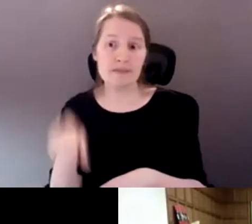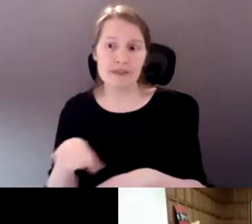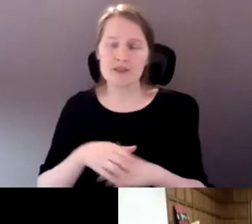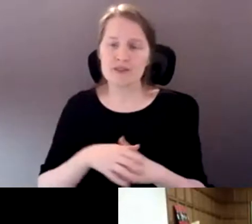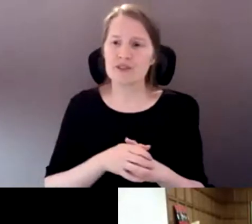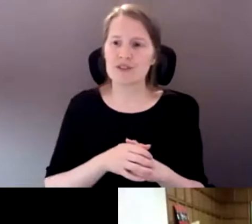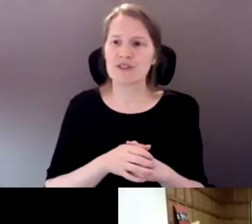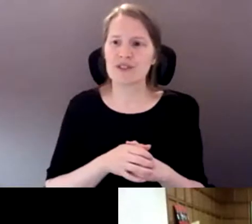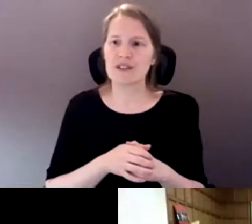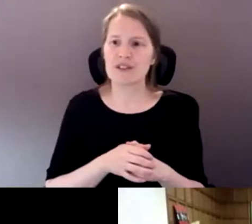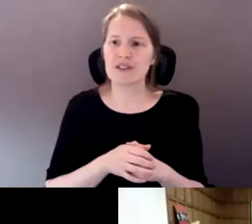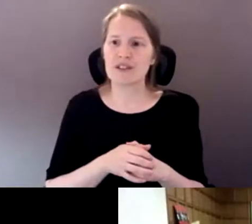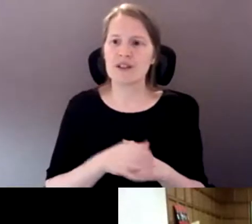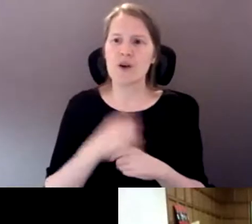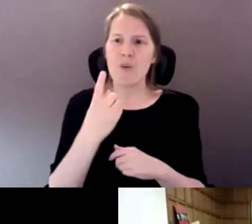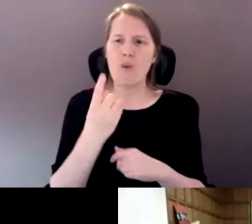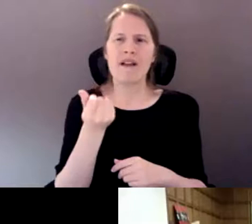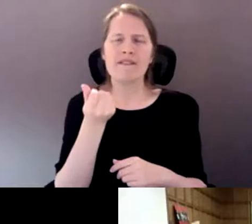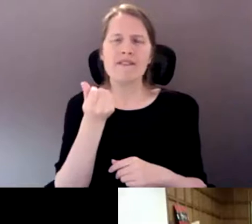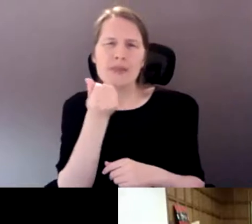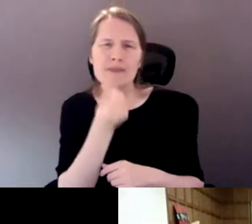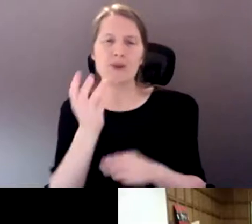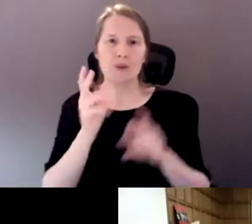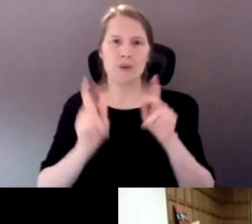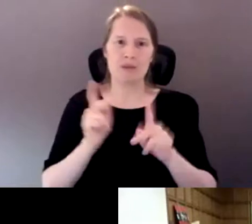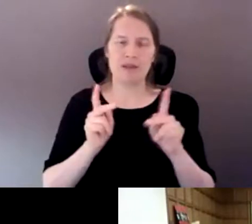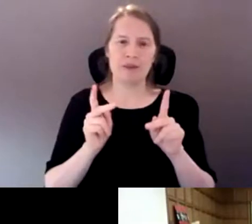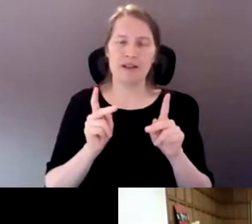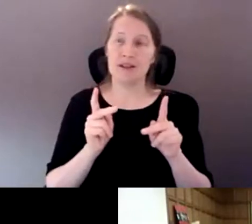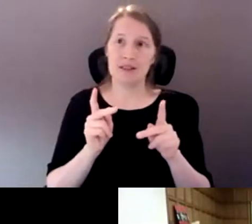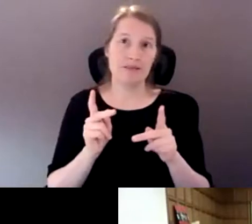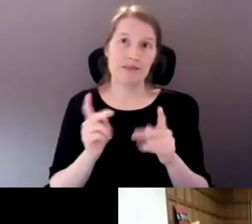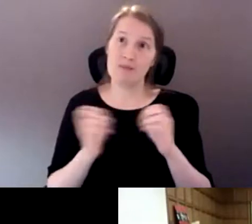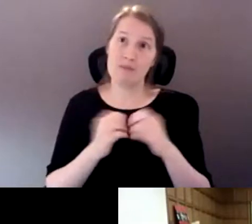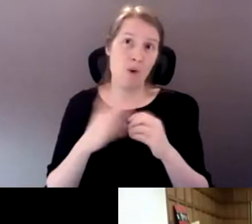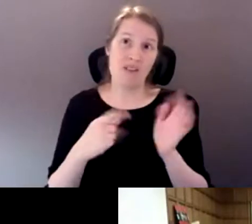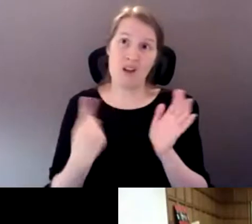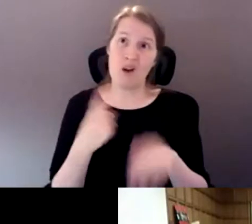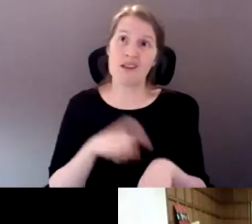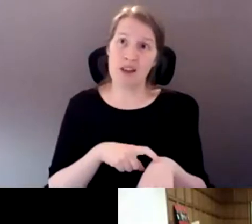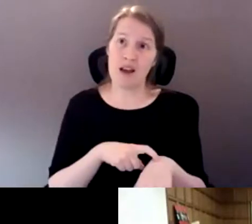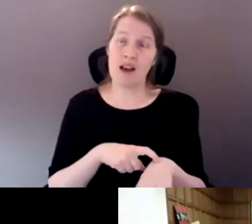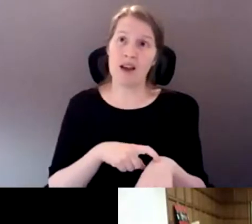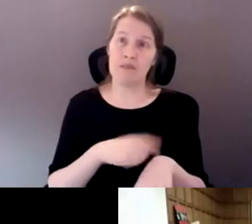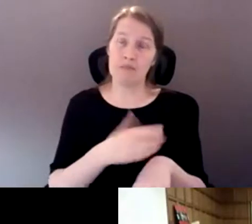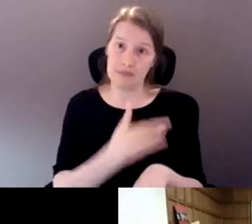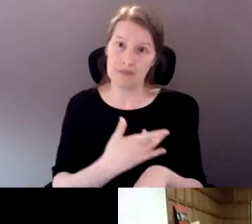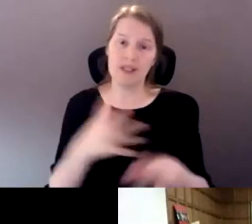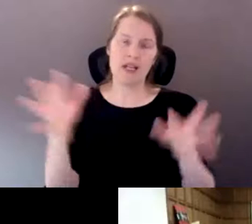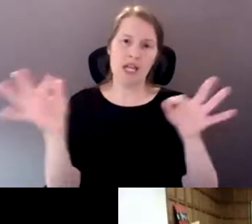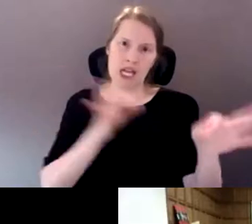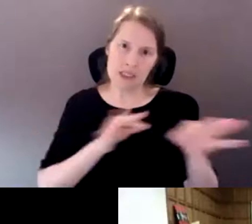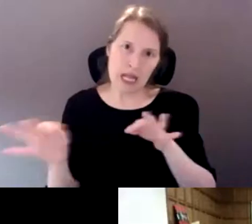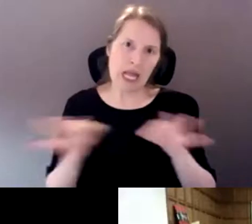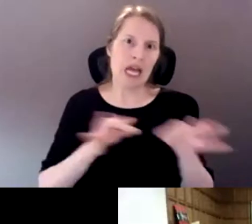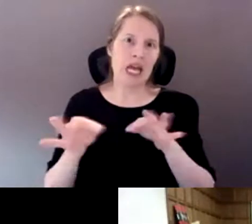And he is one of the few individuals who I will on more than one occasion explain the significance